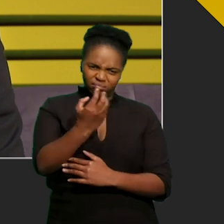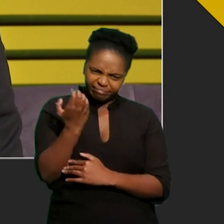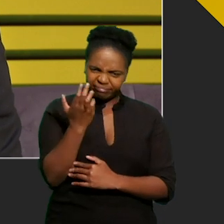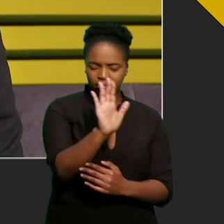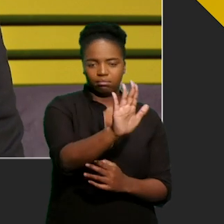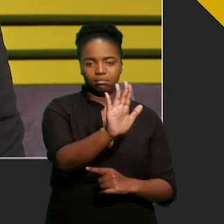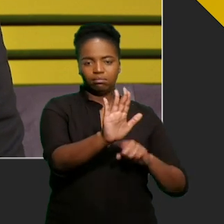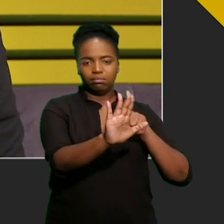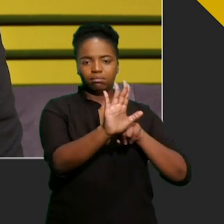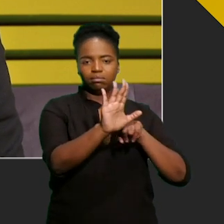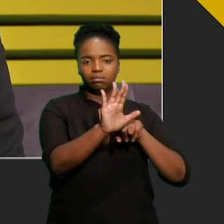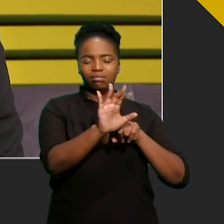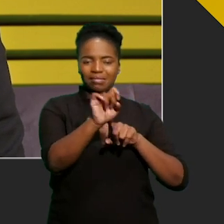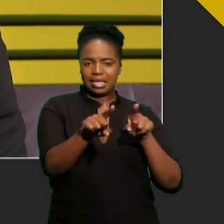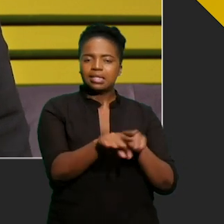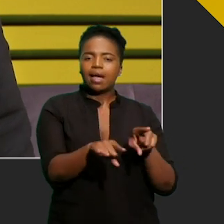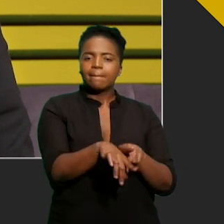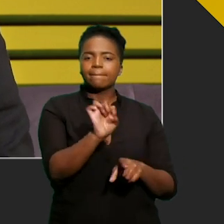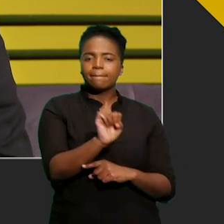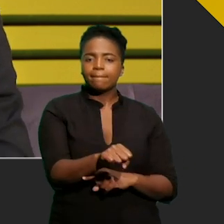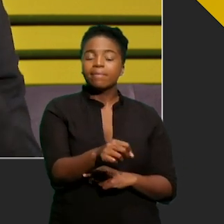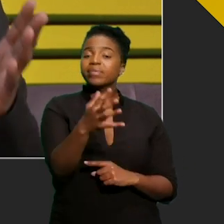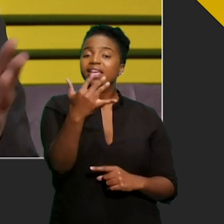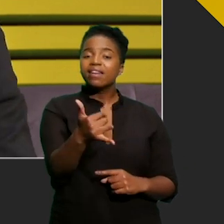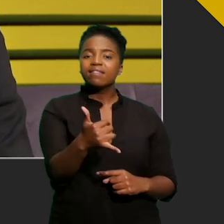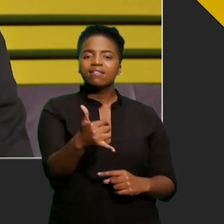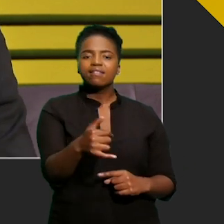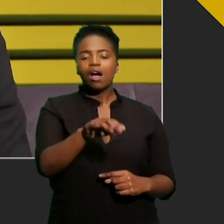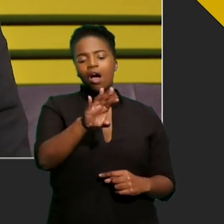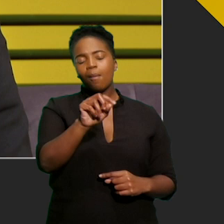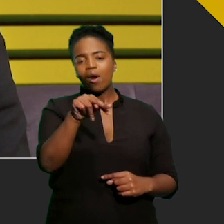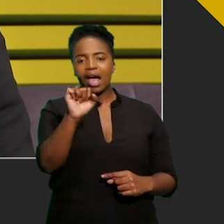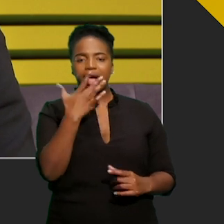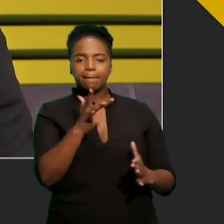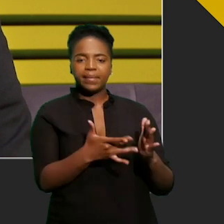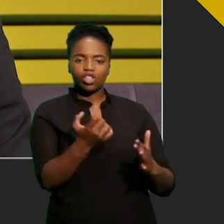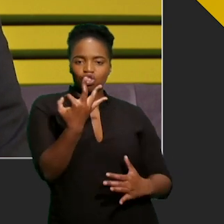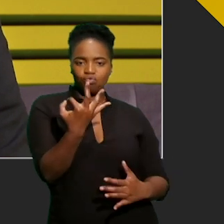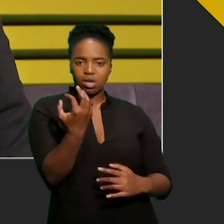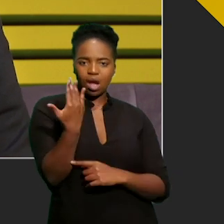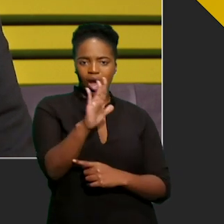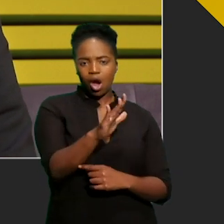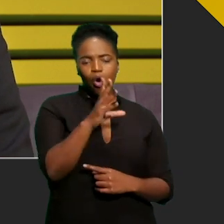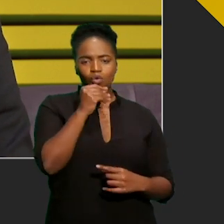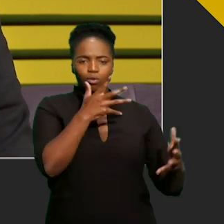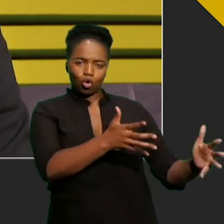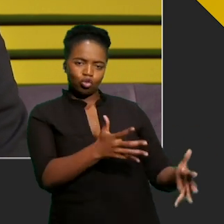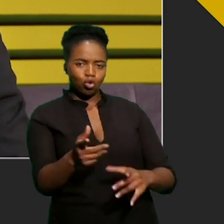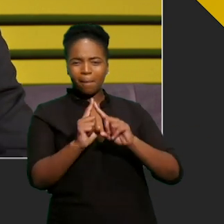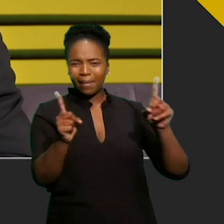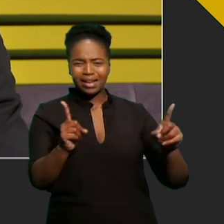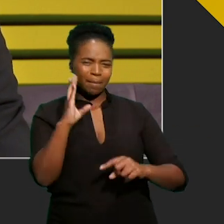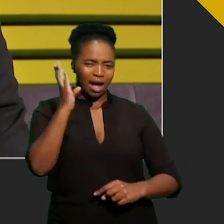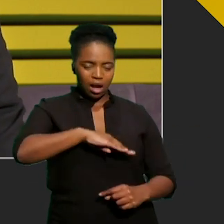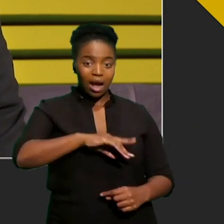the page on which it was published. So hugging Wadile Kabonanka who page 3, Karu Zhuang Zhuang Hanti asinit